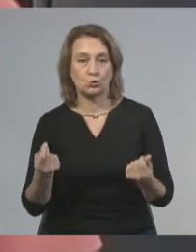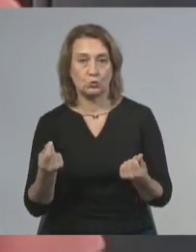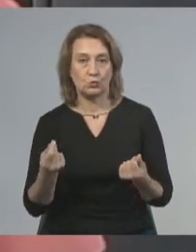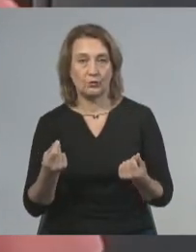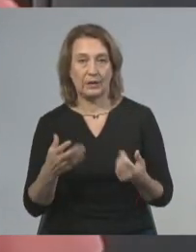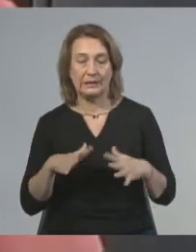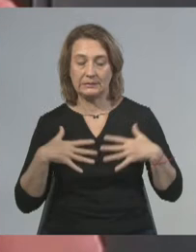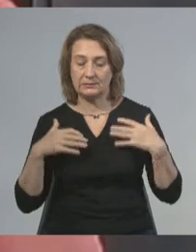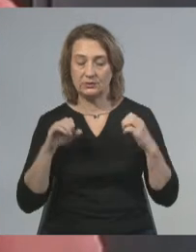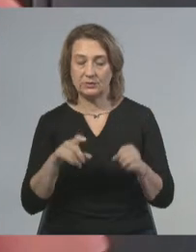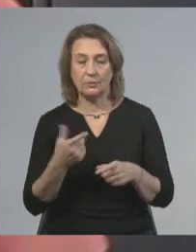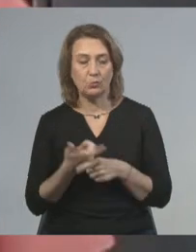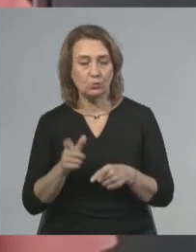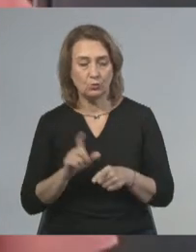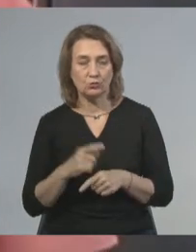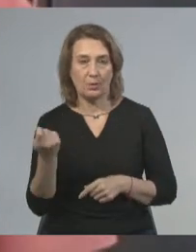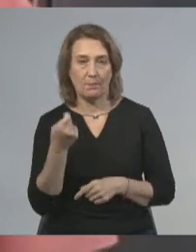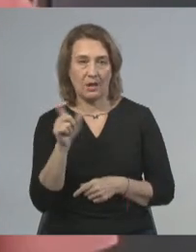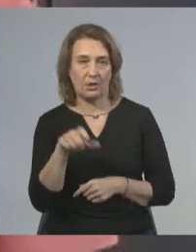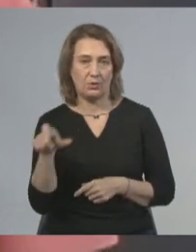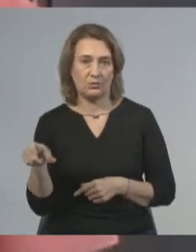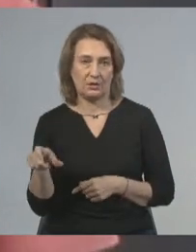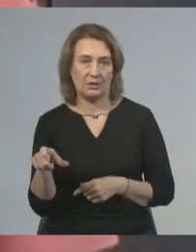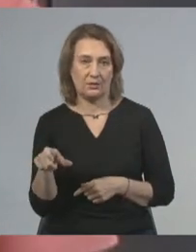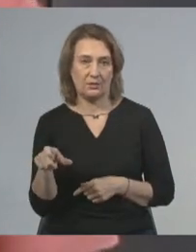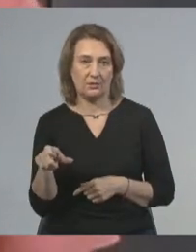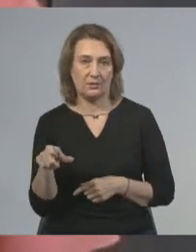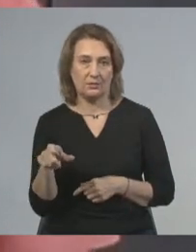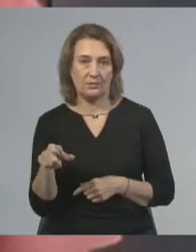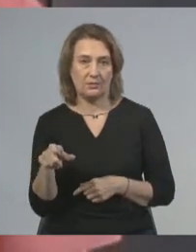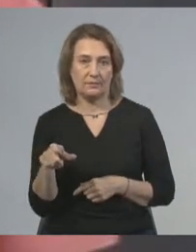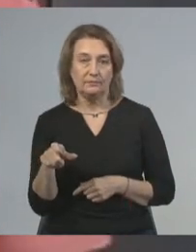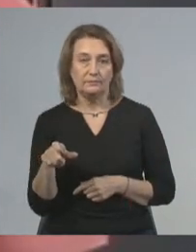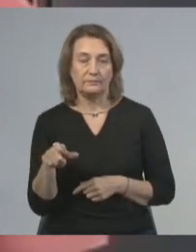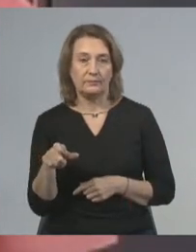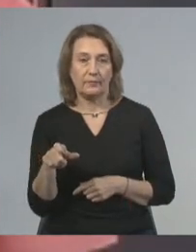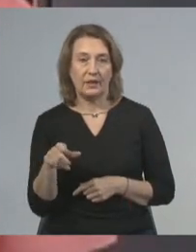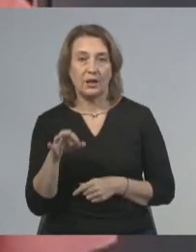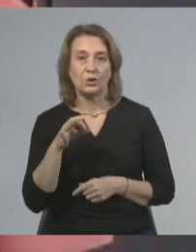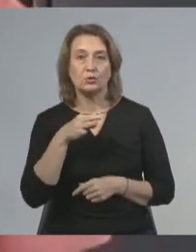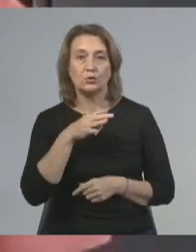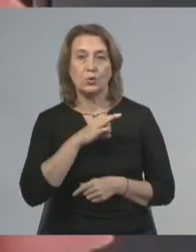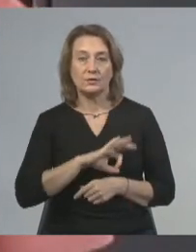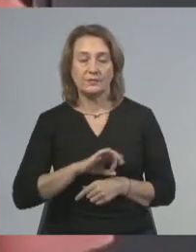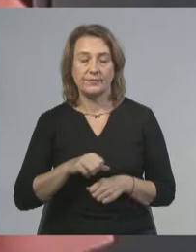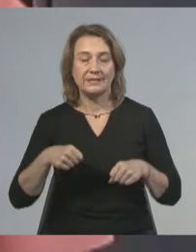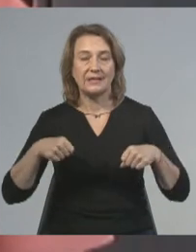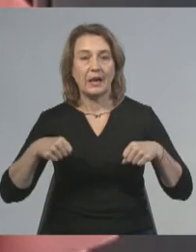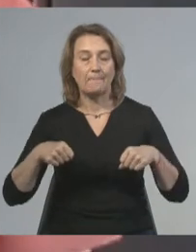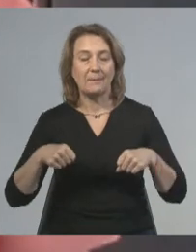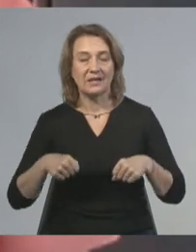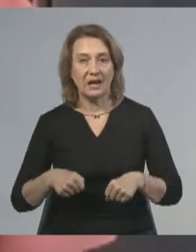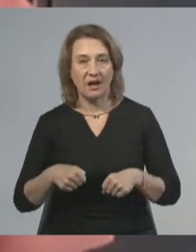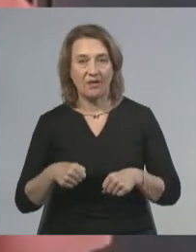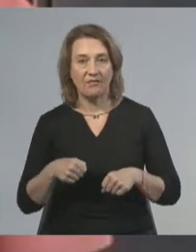was it worth those efforts because actually very few people changed their address